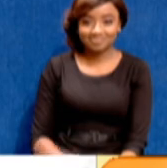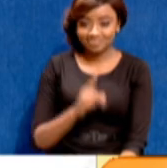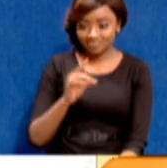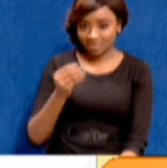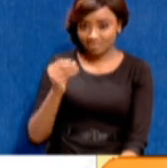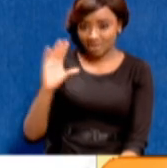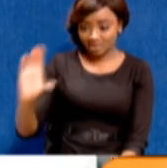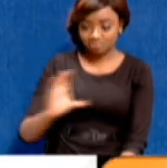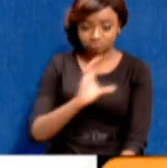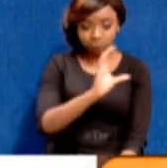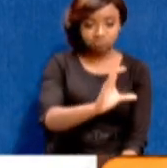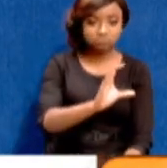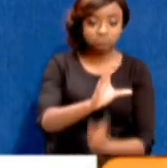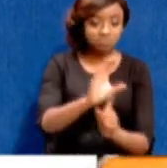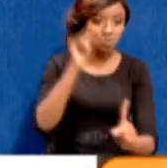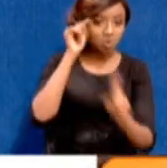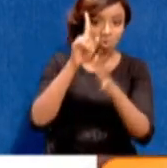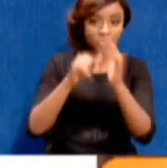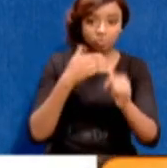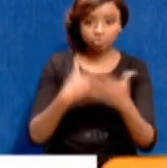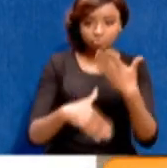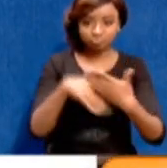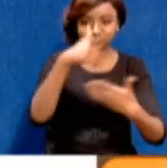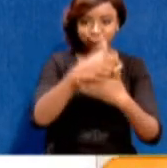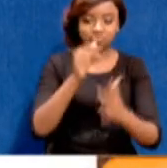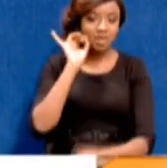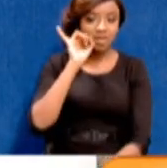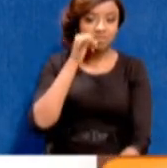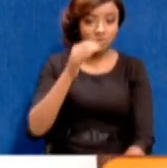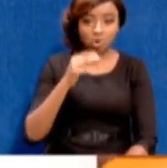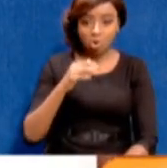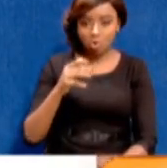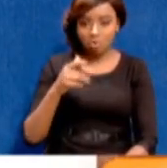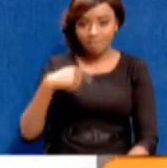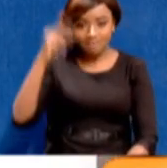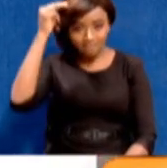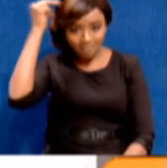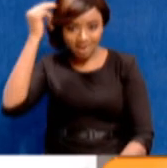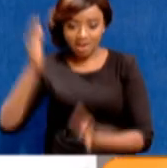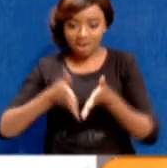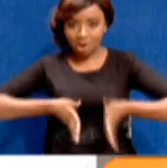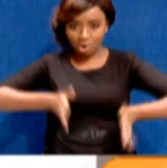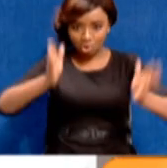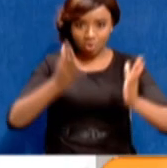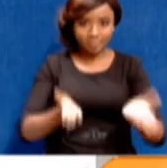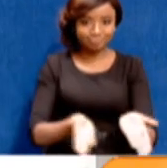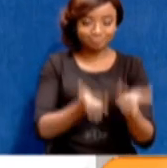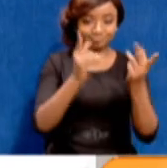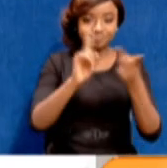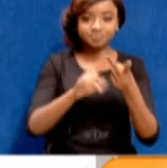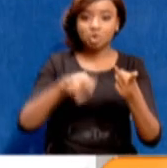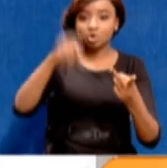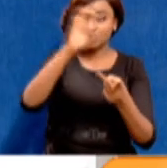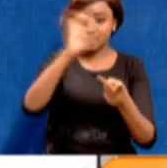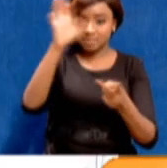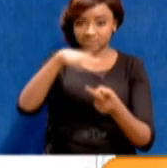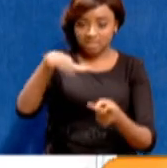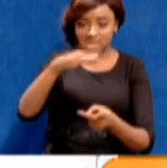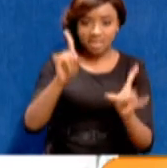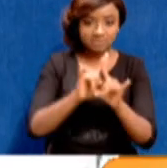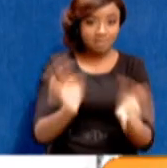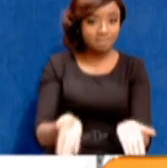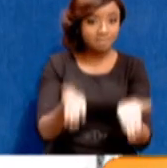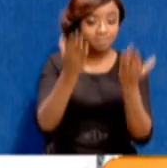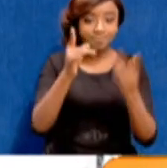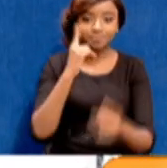in upgrading the 365-kilometer Isiolo Mandera Road and a further 30 kilometers expansion in the northern eastern region. You know,